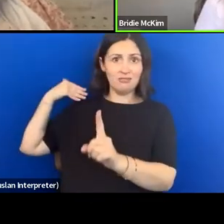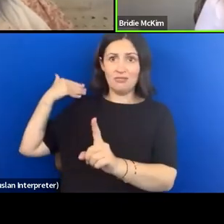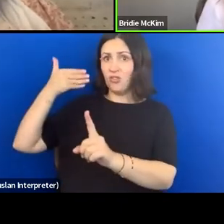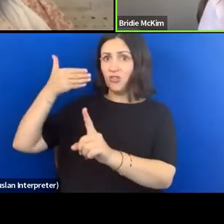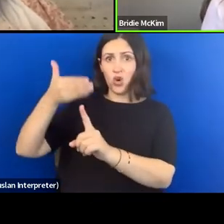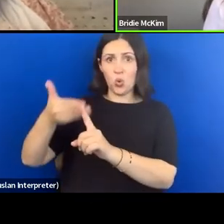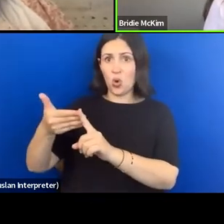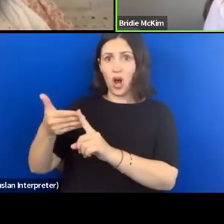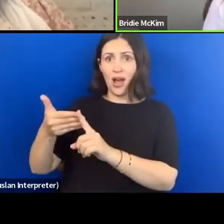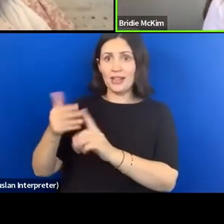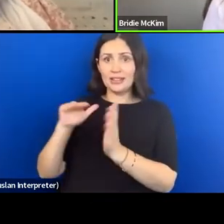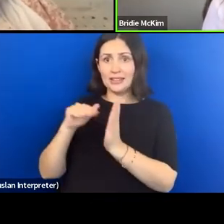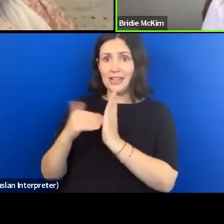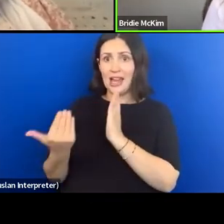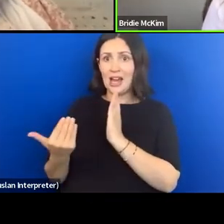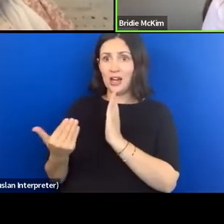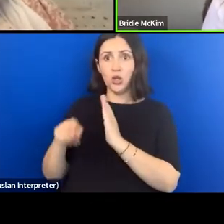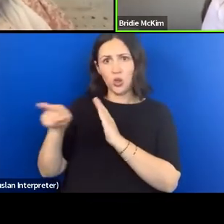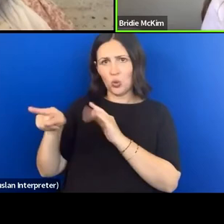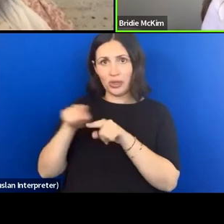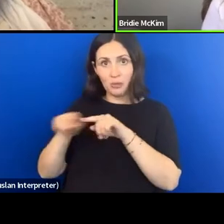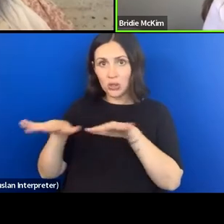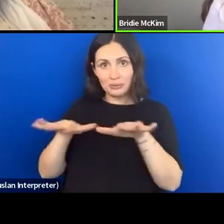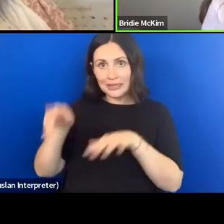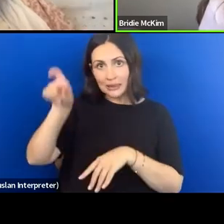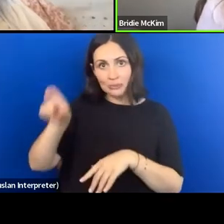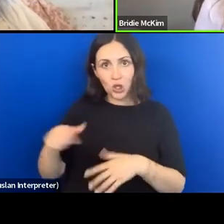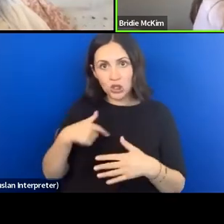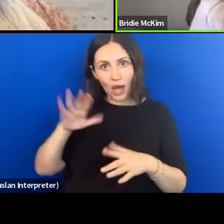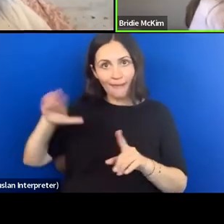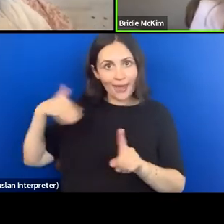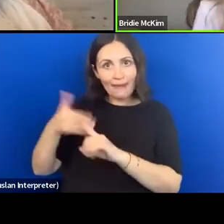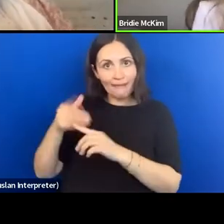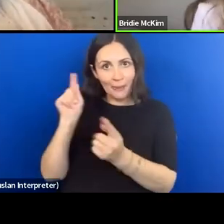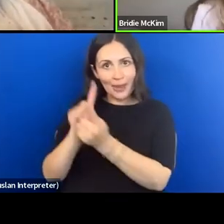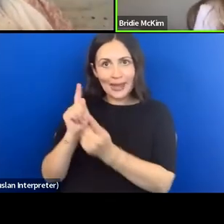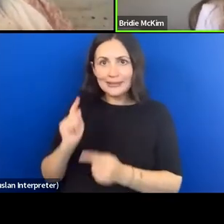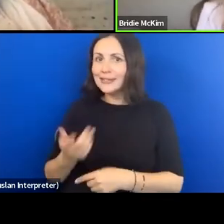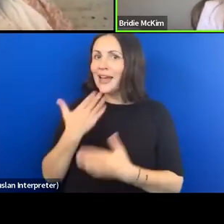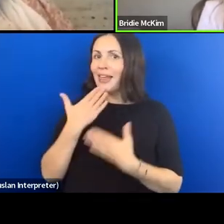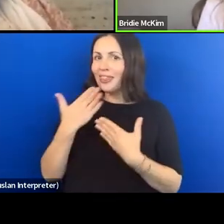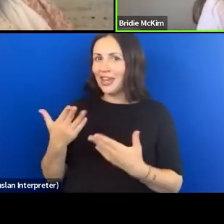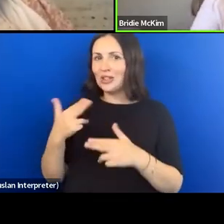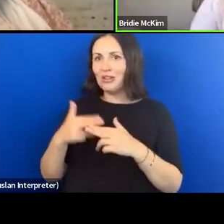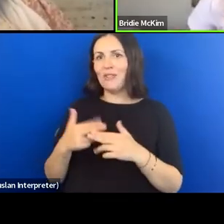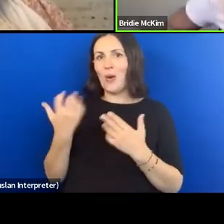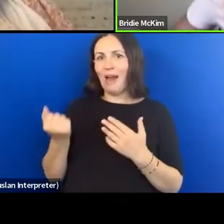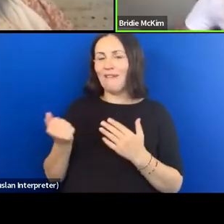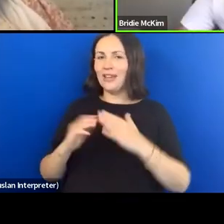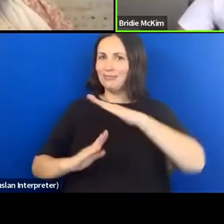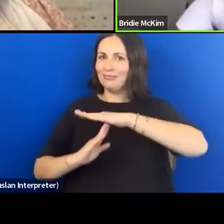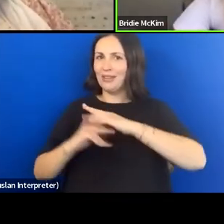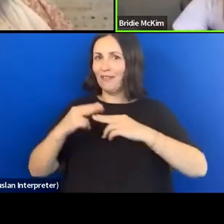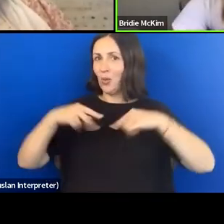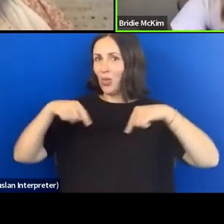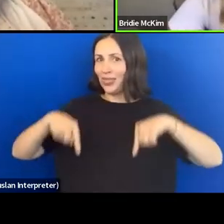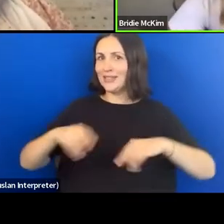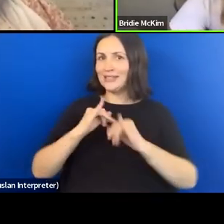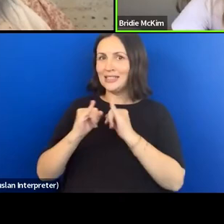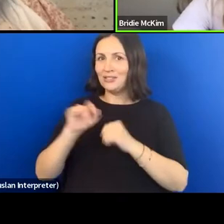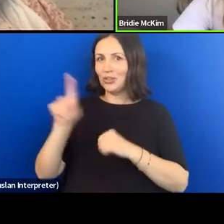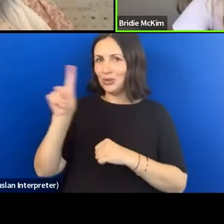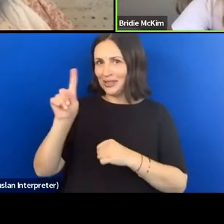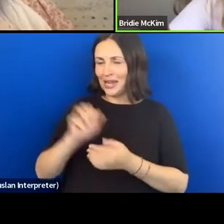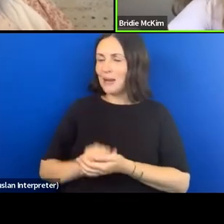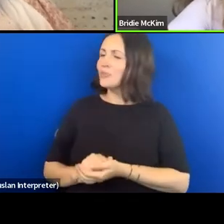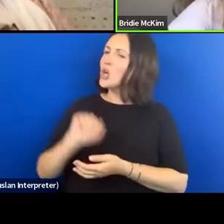biz. You're one of the busiest people I know, so thank you for making time for us. So what has been your favorite project